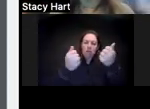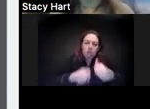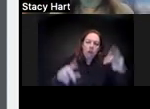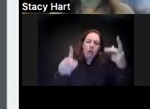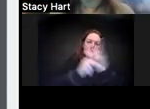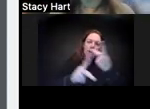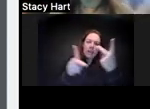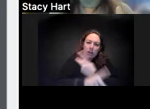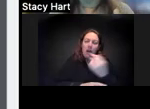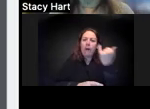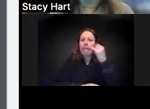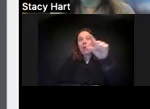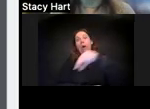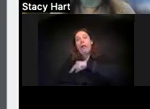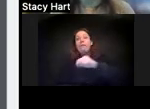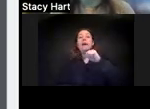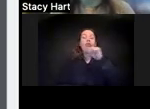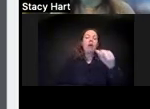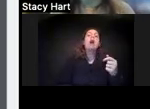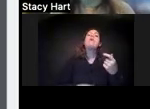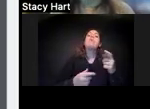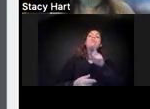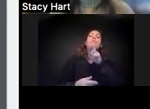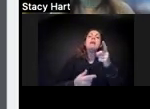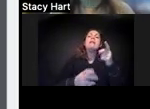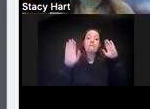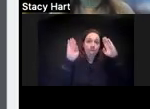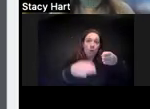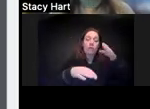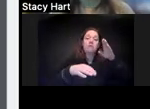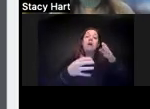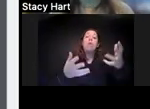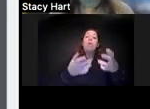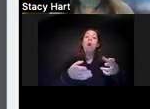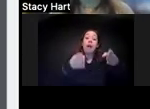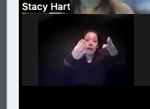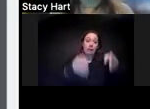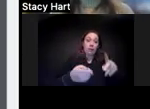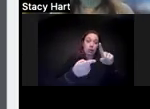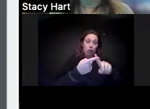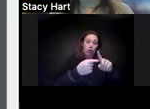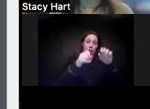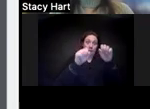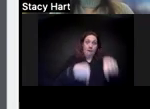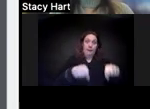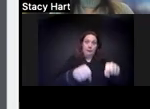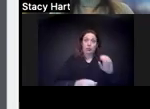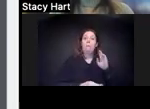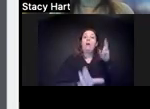that they can participate. Some examples of disability,